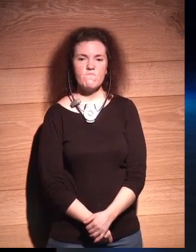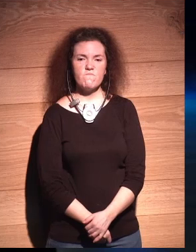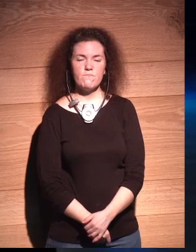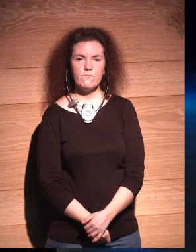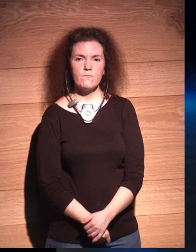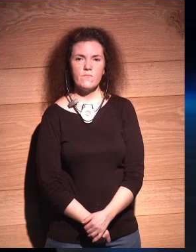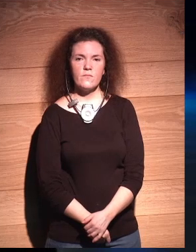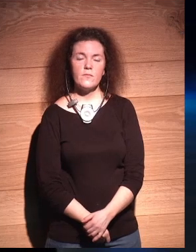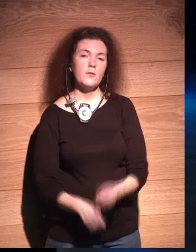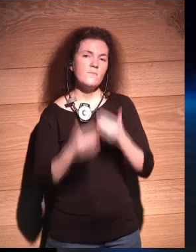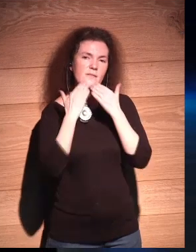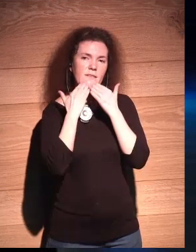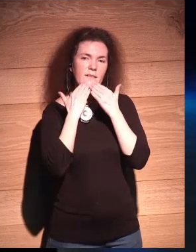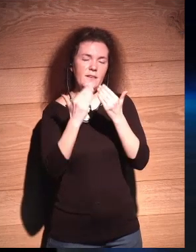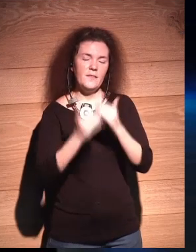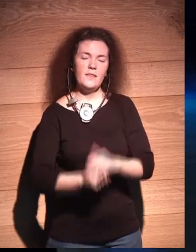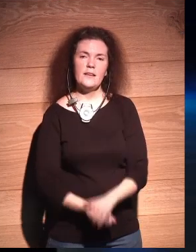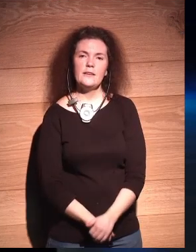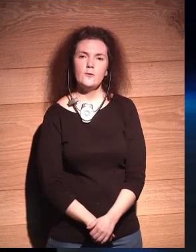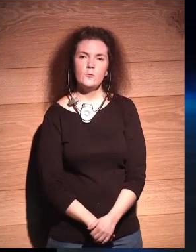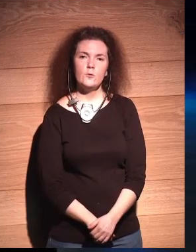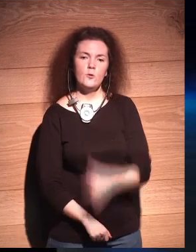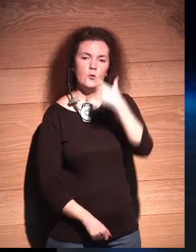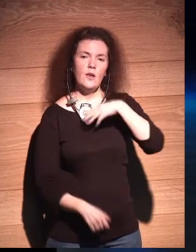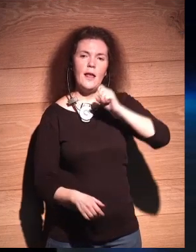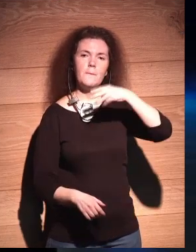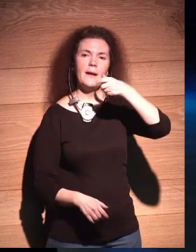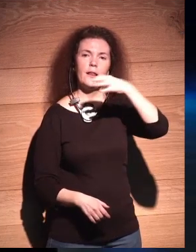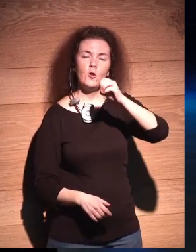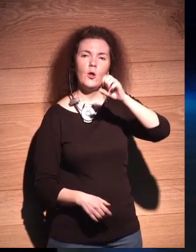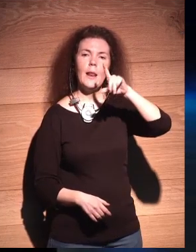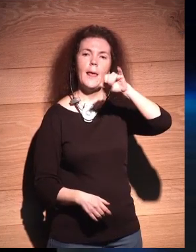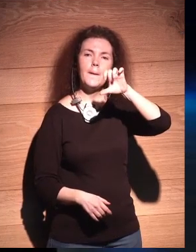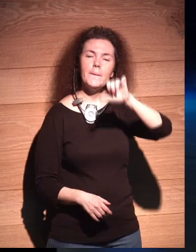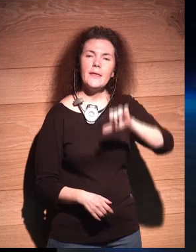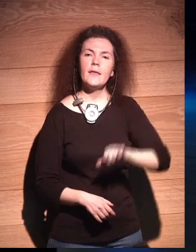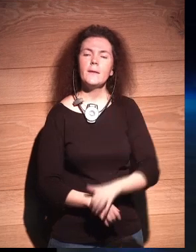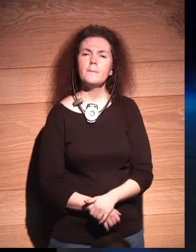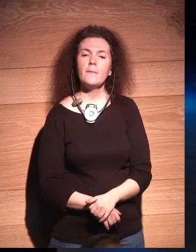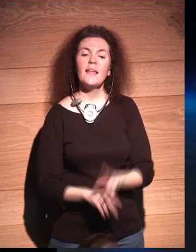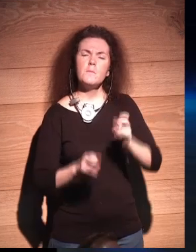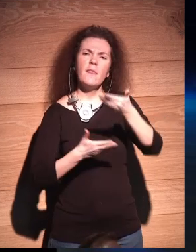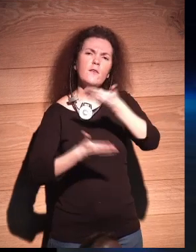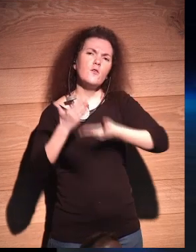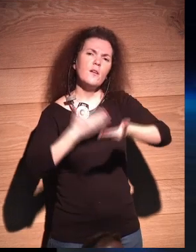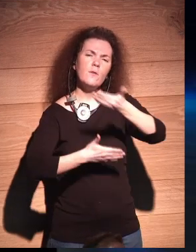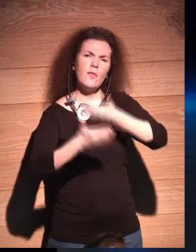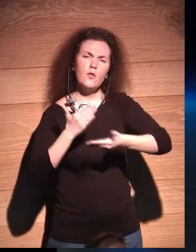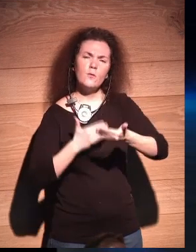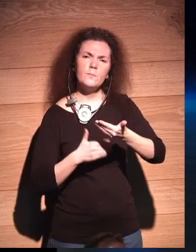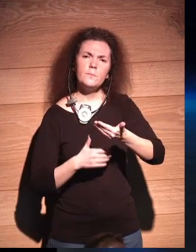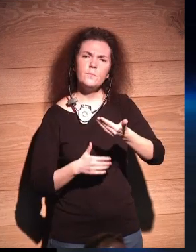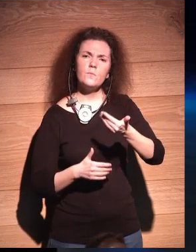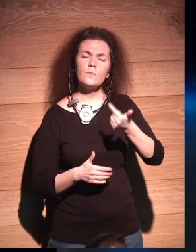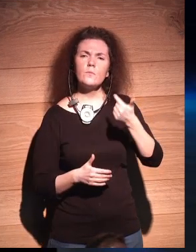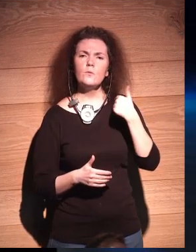thank you very much. Alberto Levi, ITP NYU alumni. So, on collaboration, how much and how do